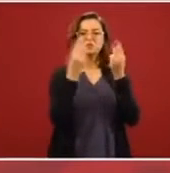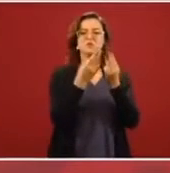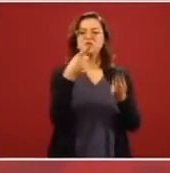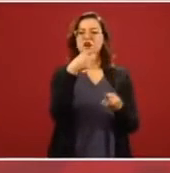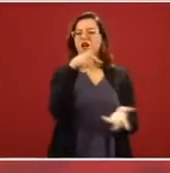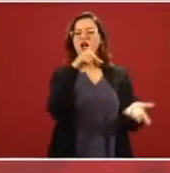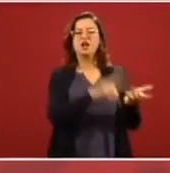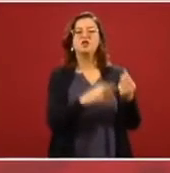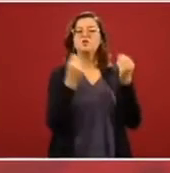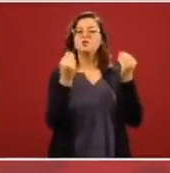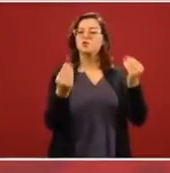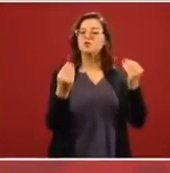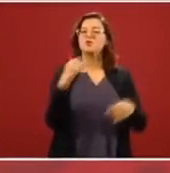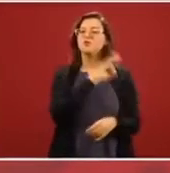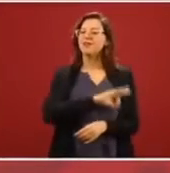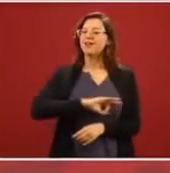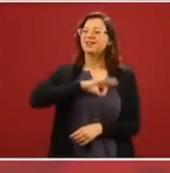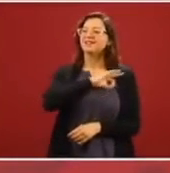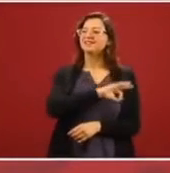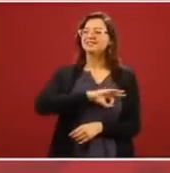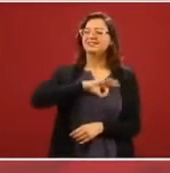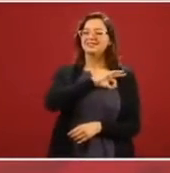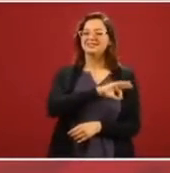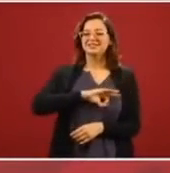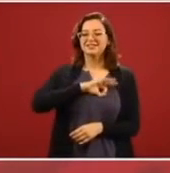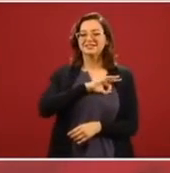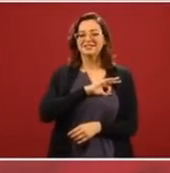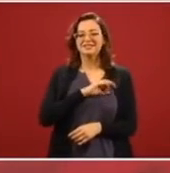feliz, is a world of happiness, un mundo